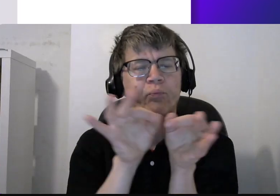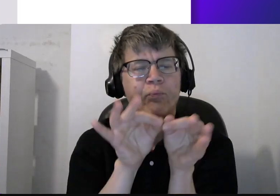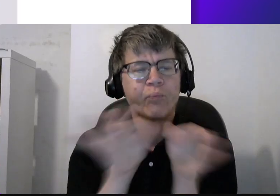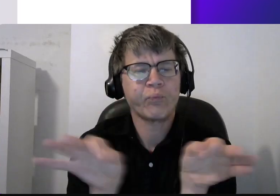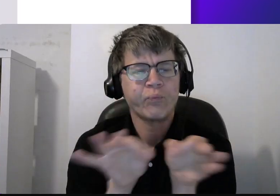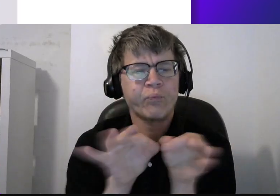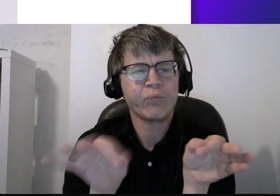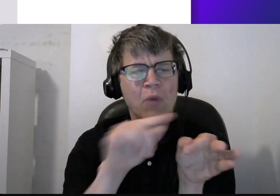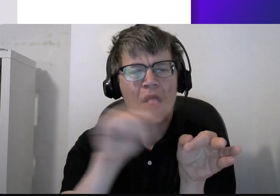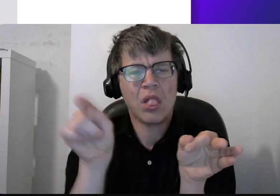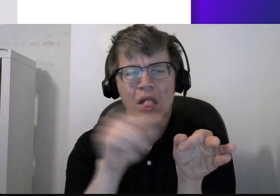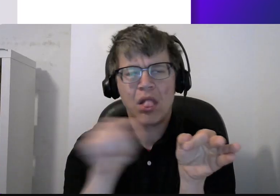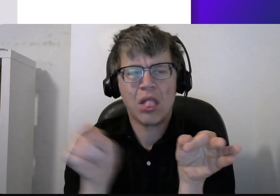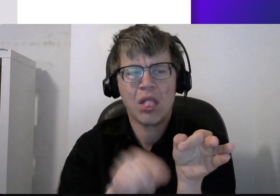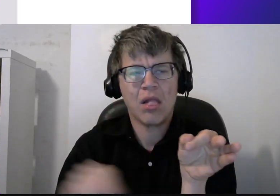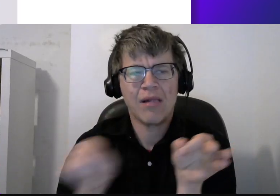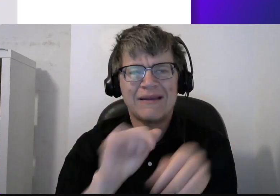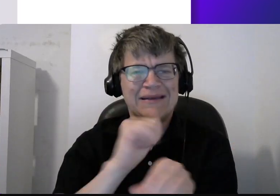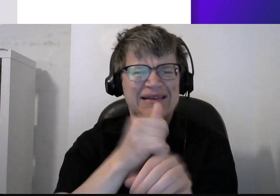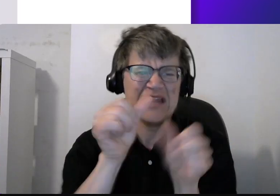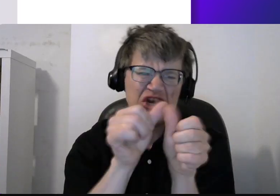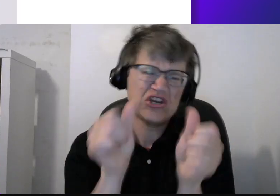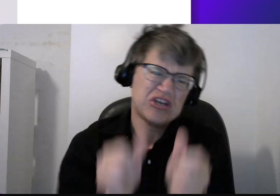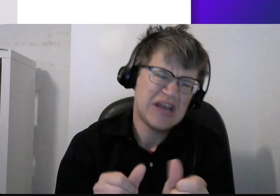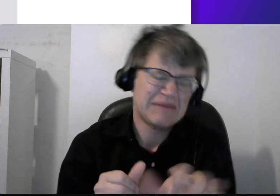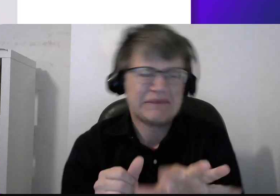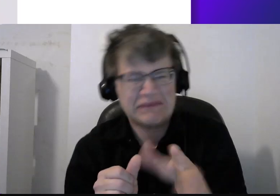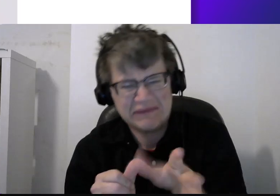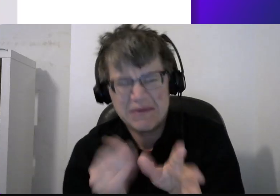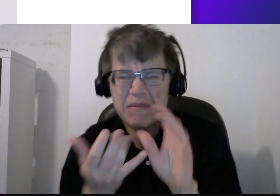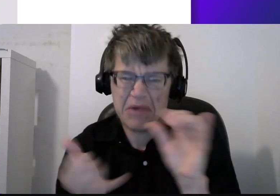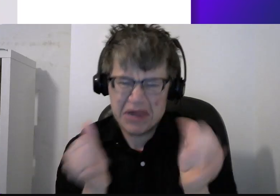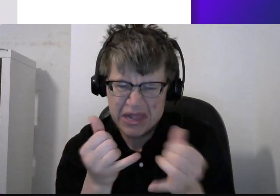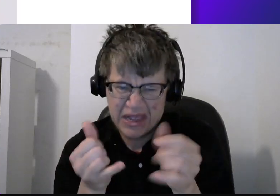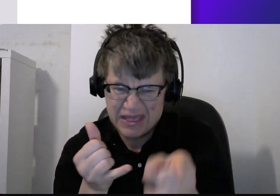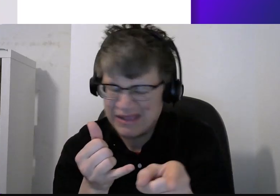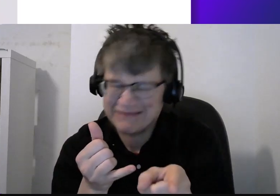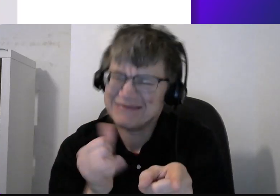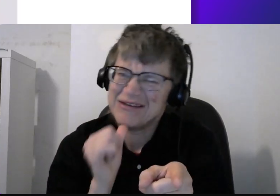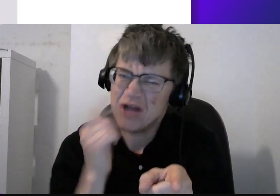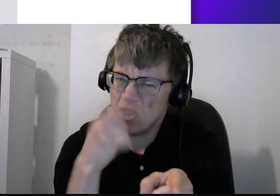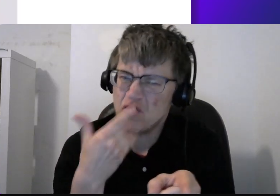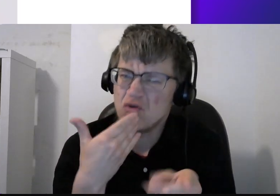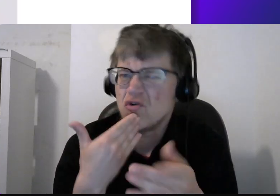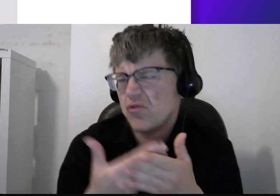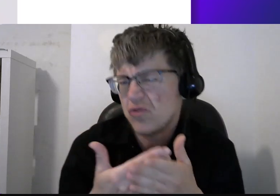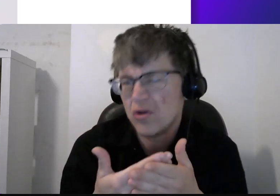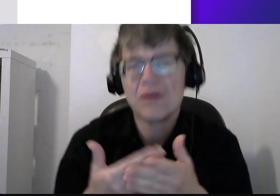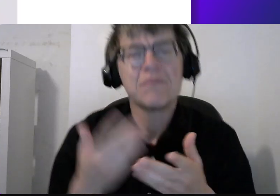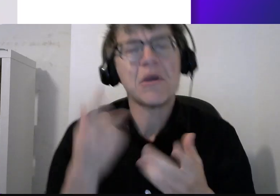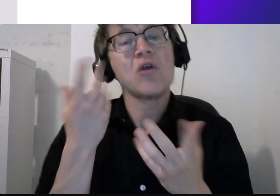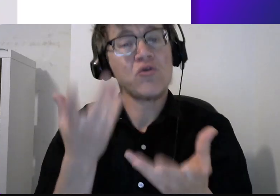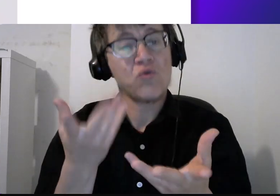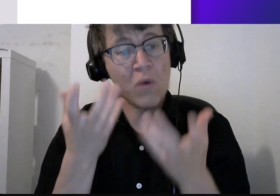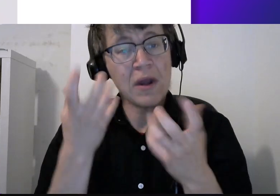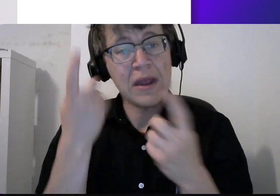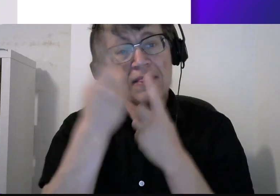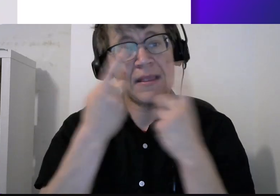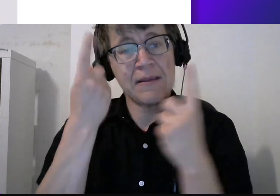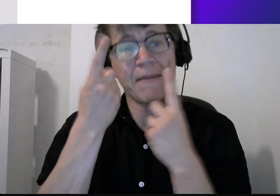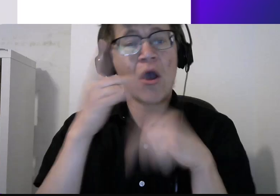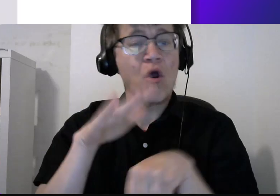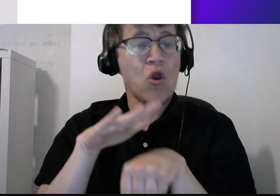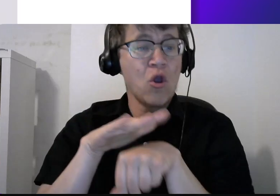to action, which in this case is, hey, go to this university. But ultimately, you want to make sure that you're thinking about what that call to action would be for your specific